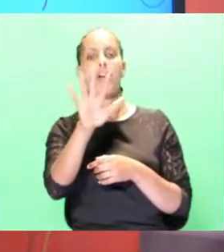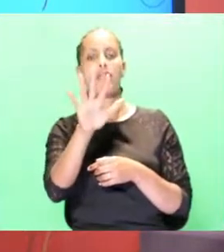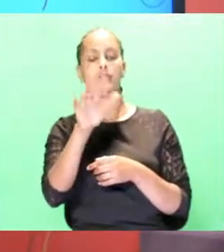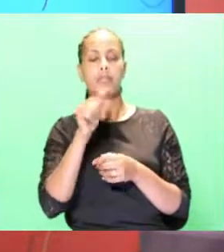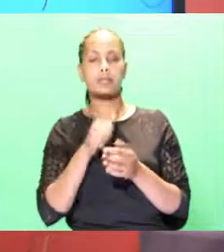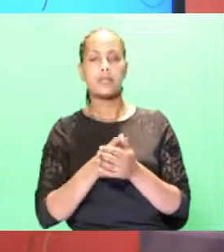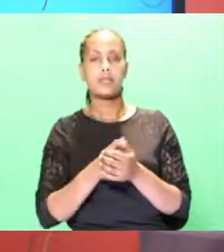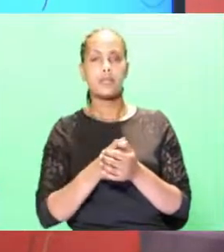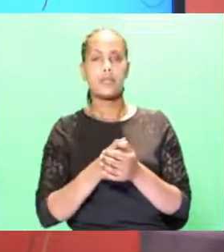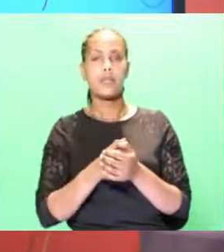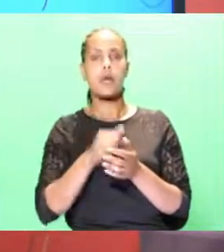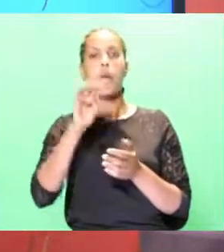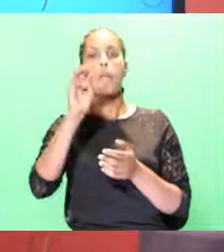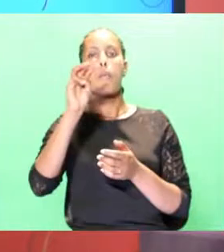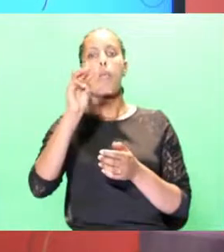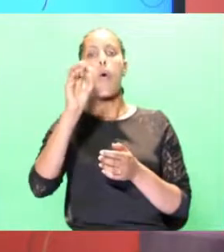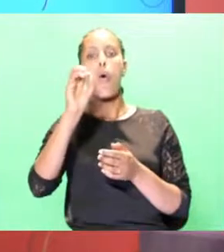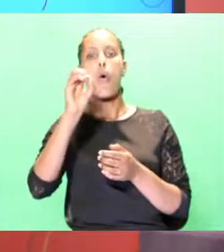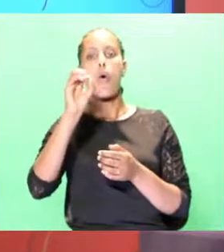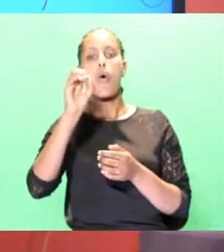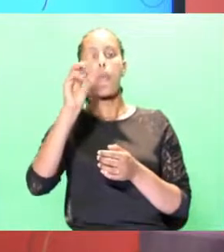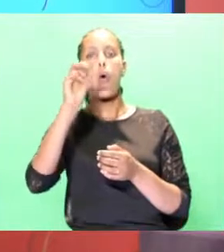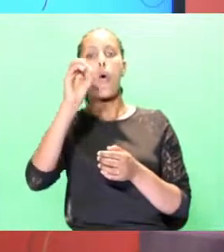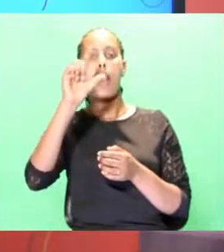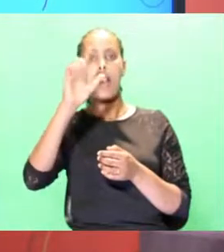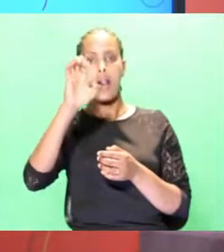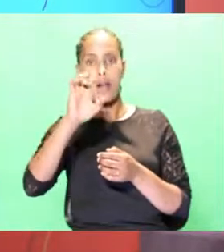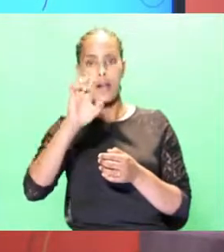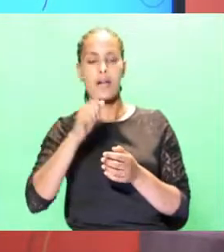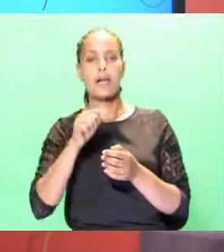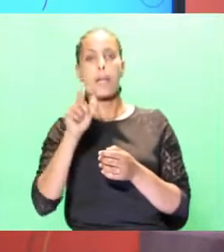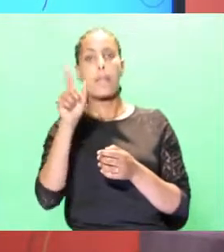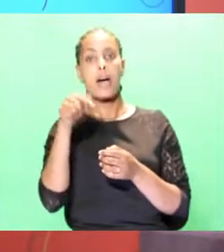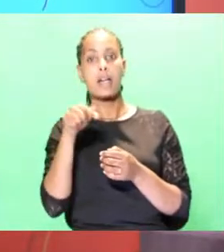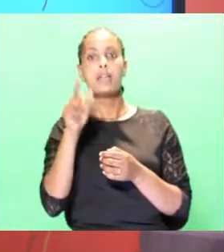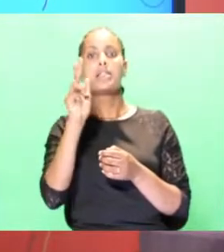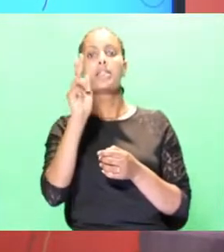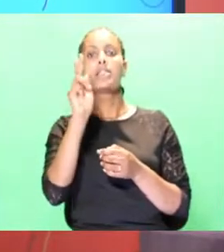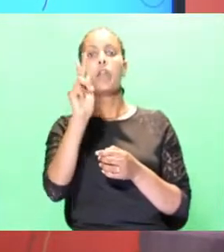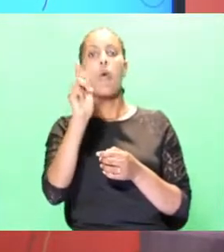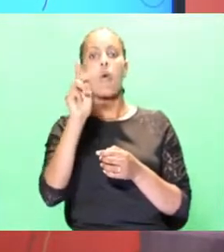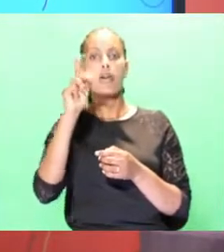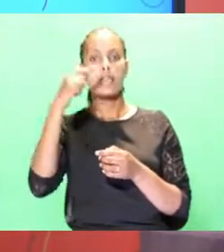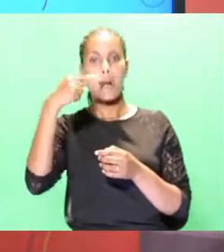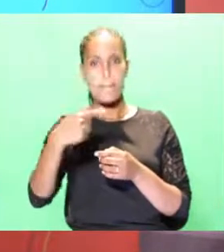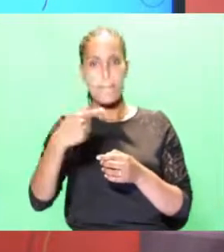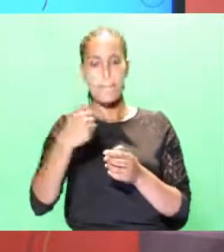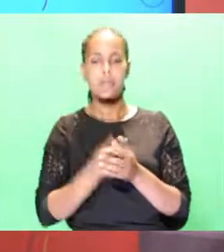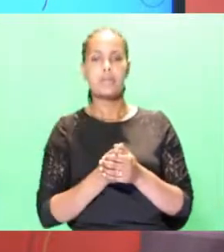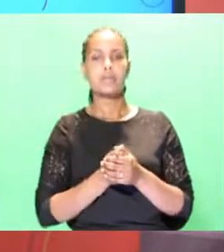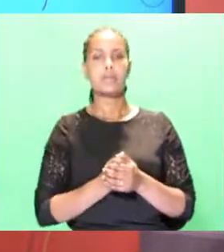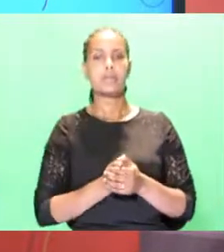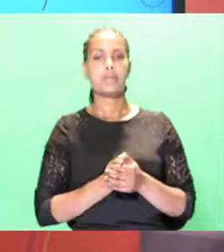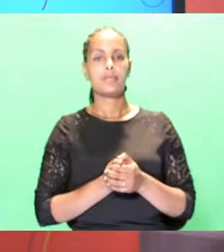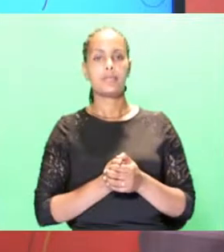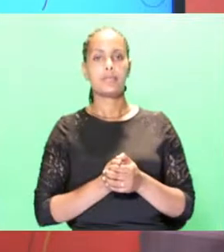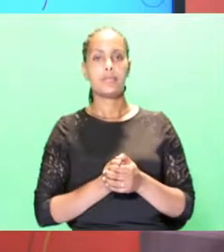0.5 mole per kg, mole per kilogram.